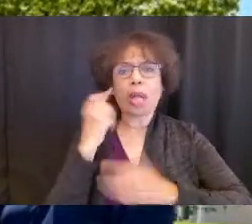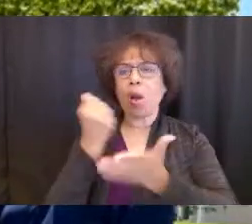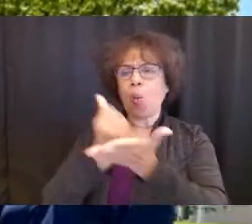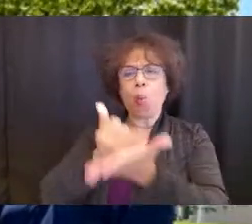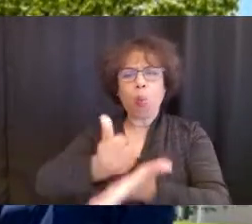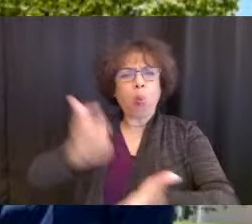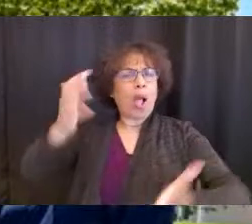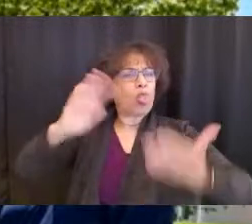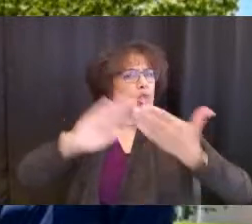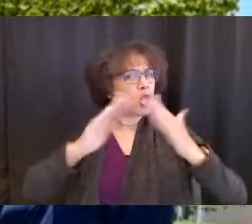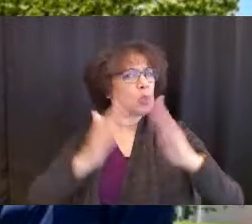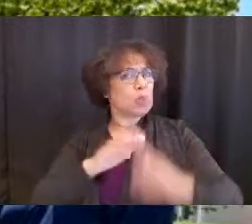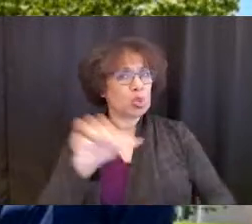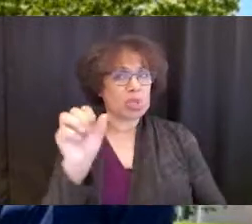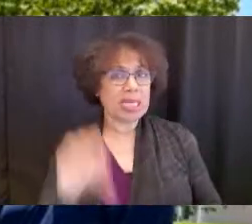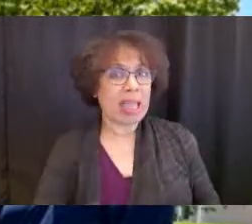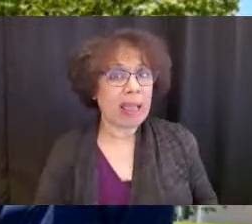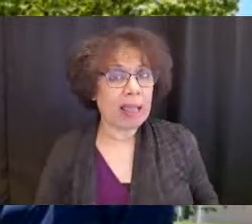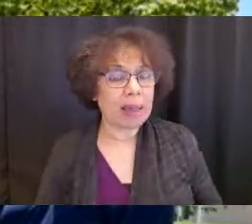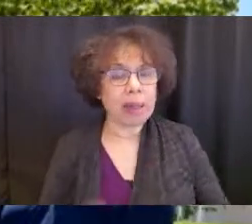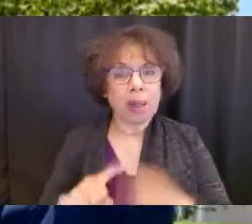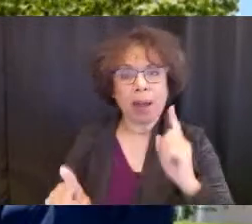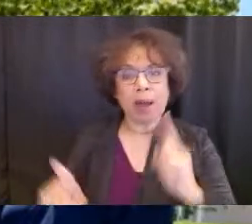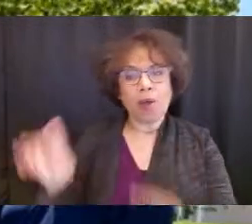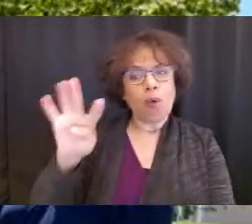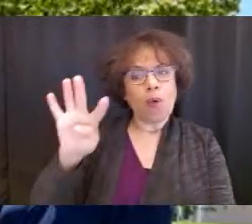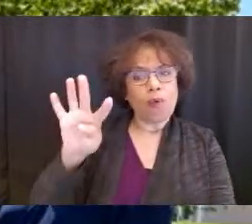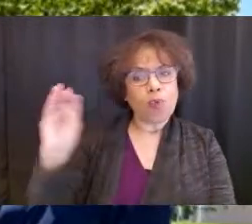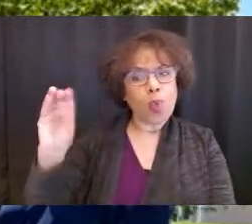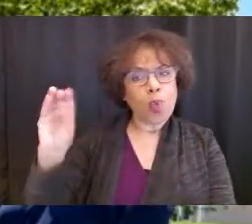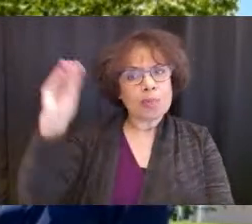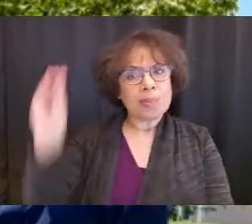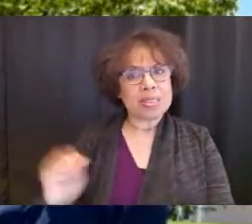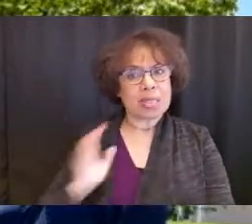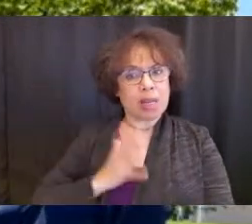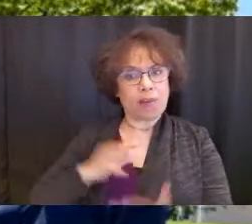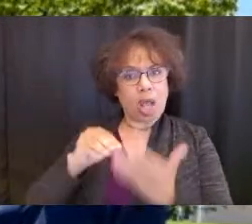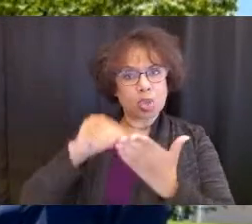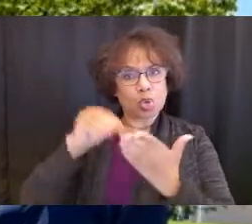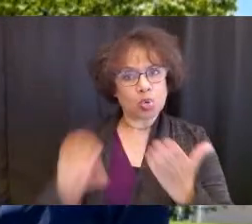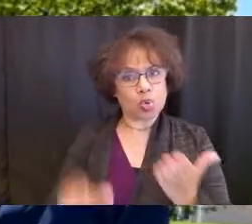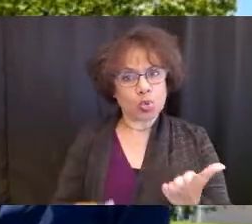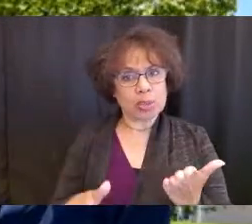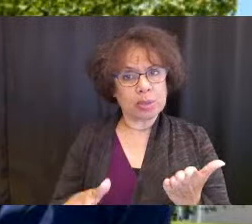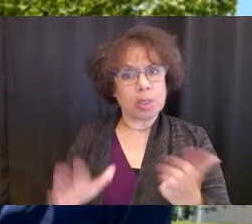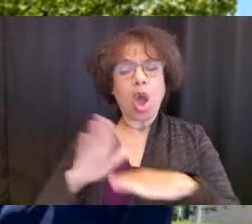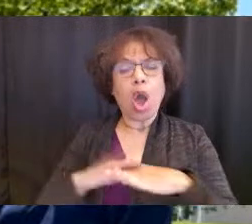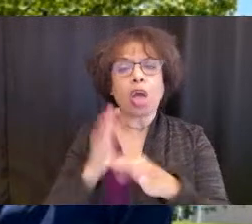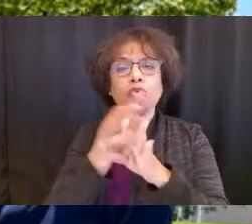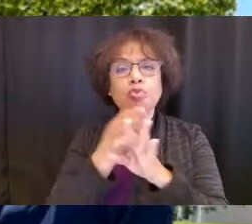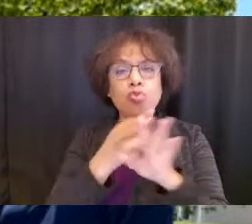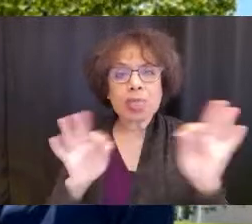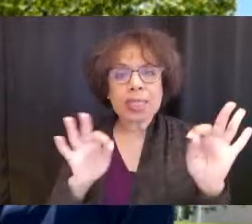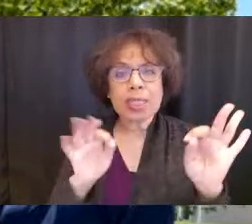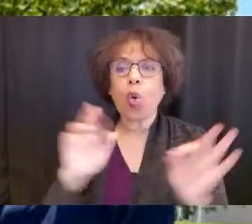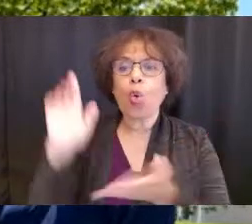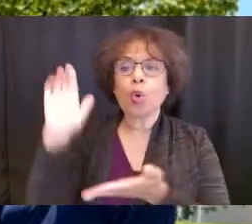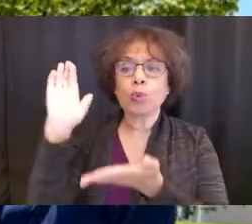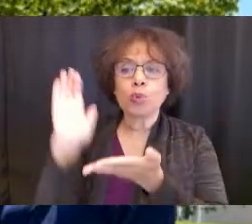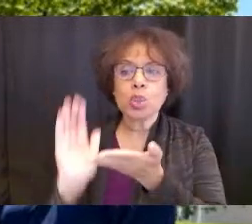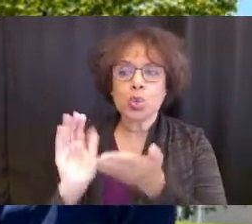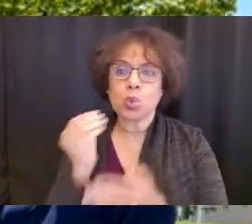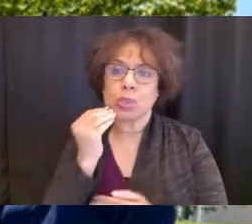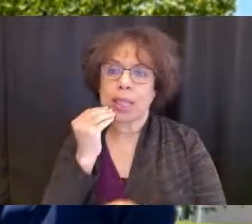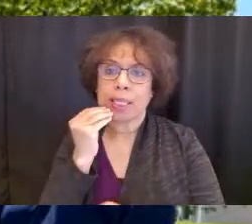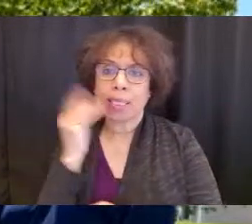communities in the Commonwealth, but over 40% of our students are on free and reduced lunch. live in public